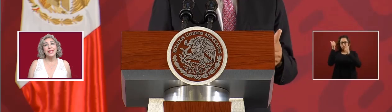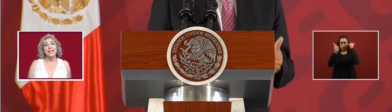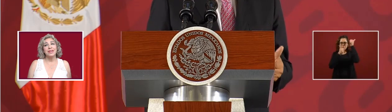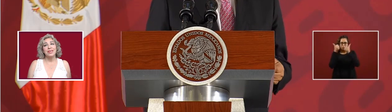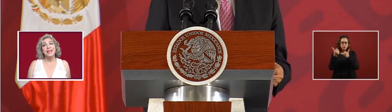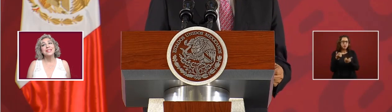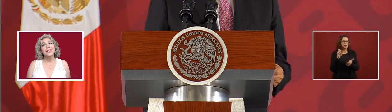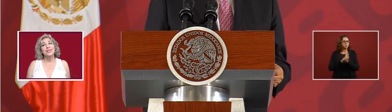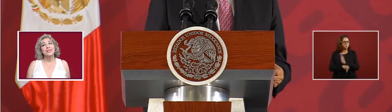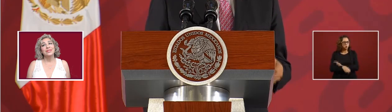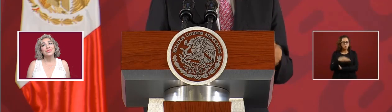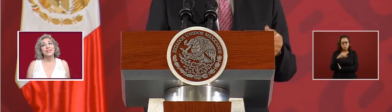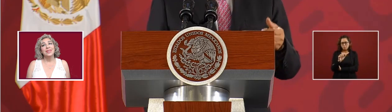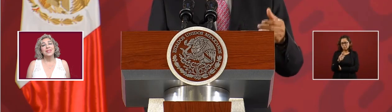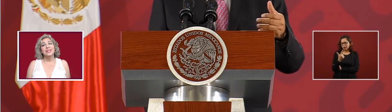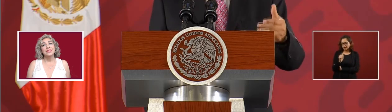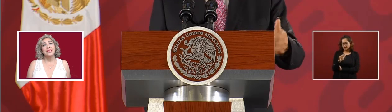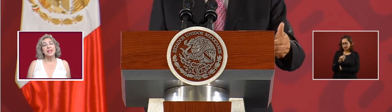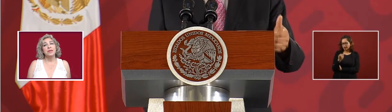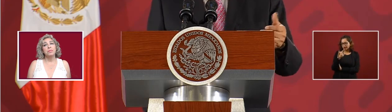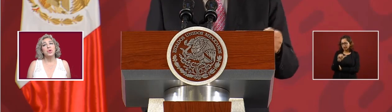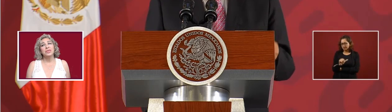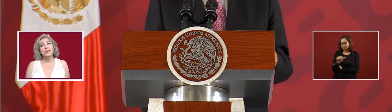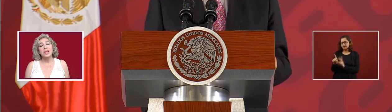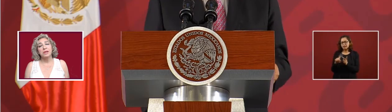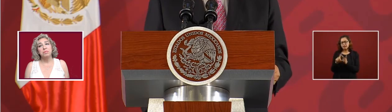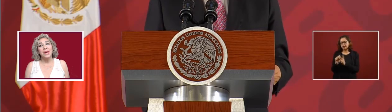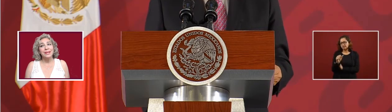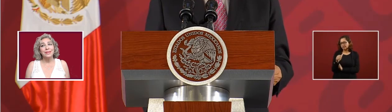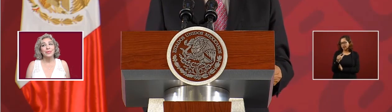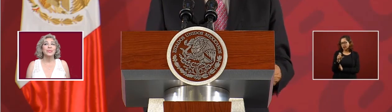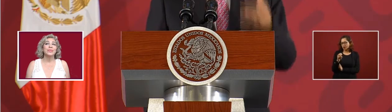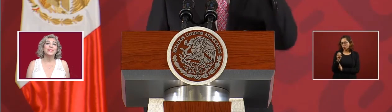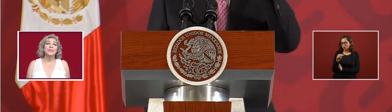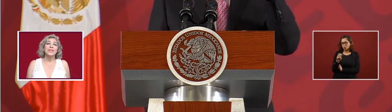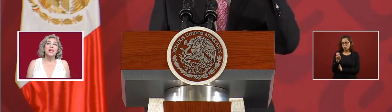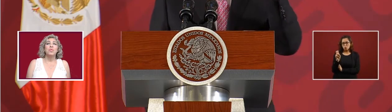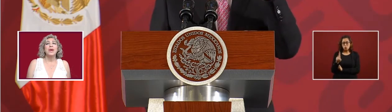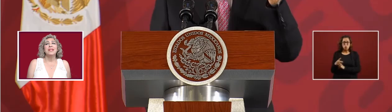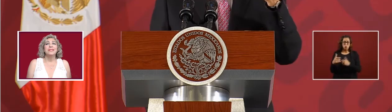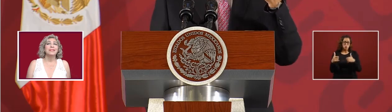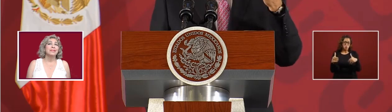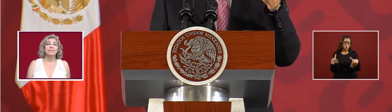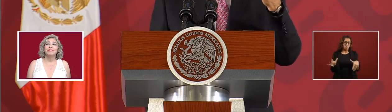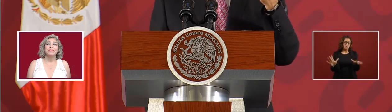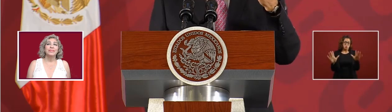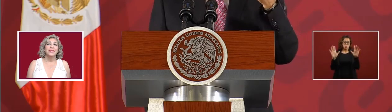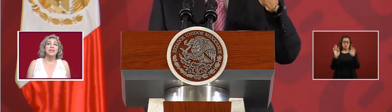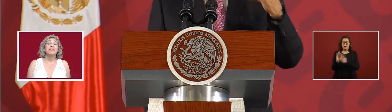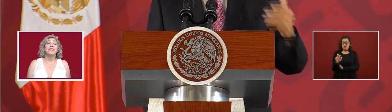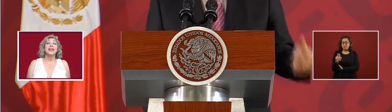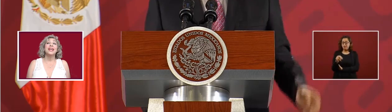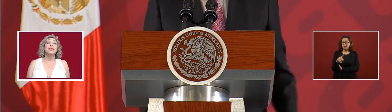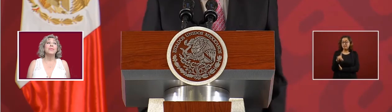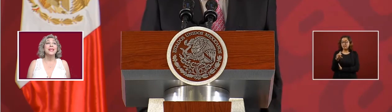Margarita Nolasco. Margarita Salomón Nagmá. Salomón Nagmá. Well, Fernando